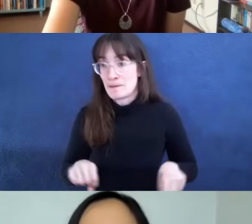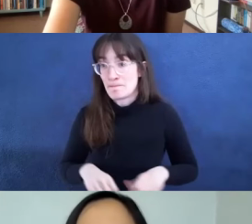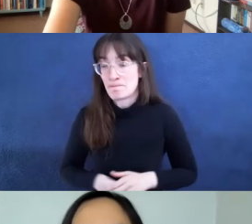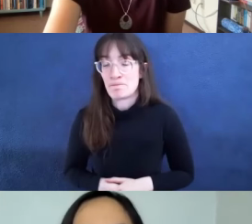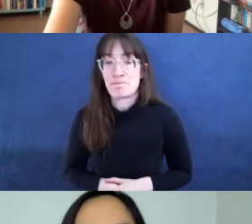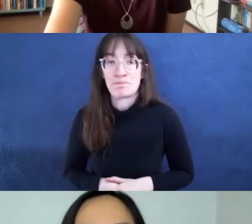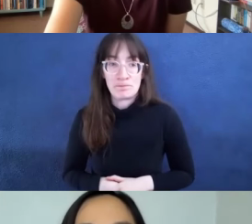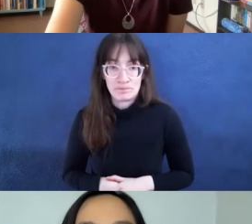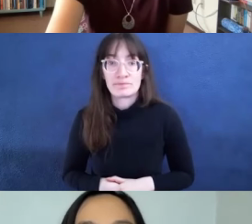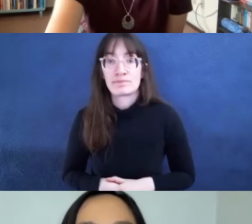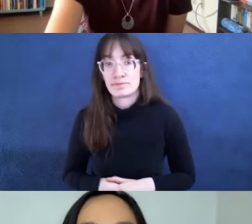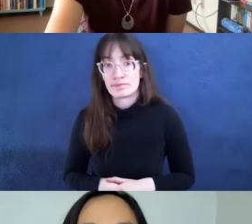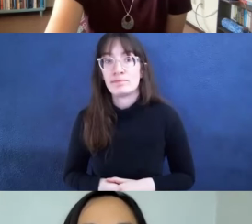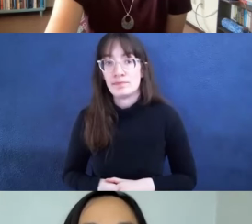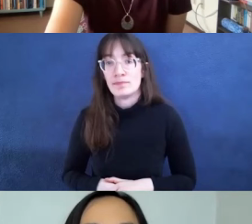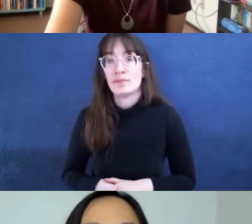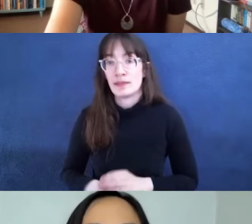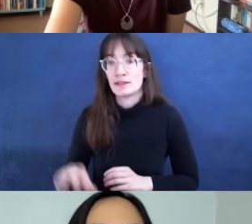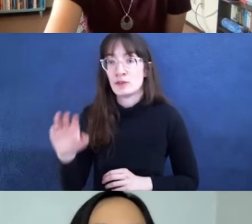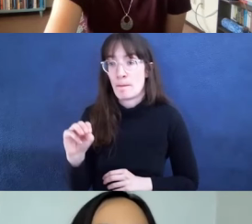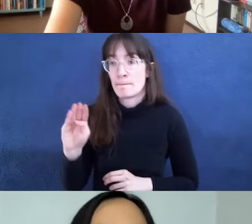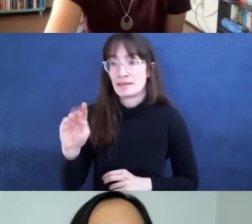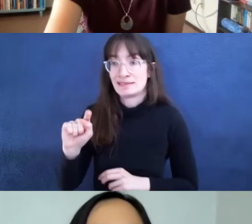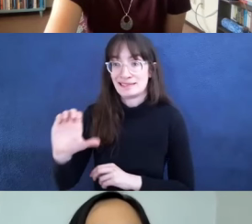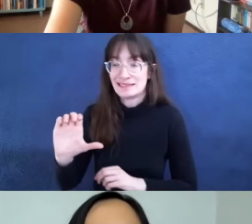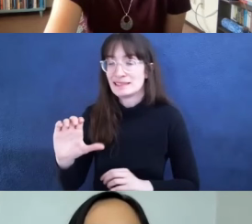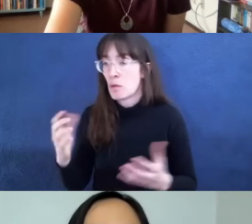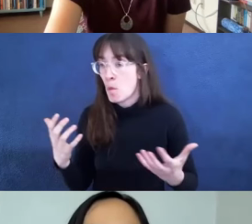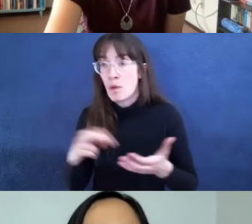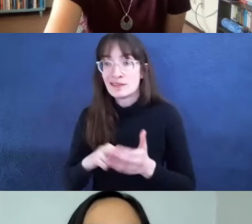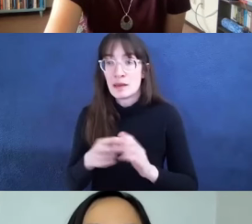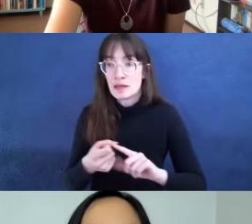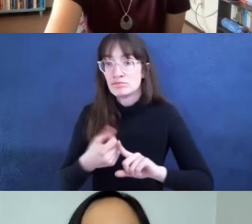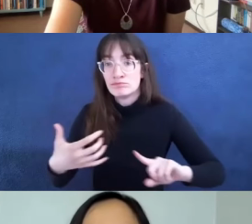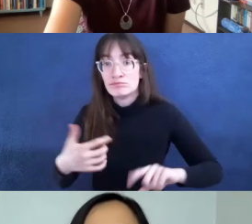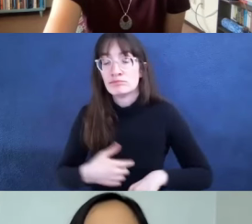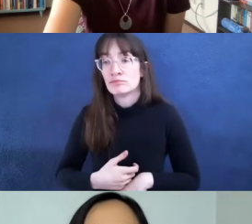Okay, so a little bit about mind-body trauma care. So it's this